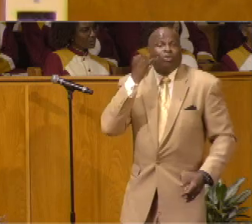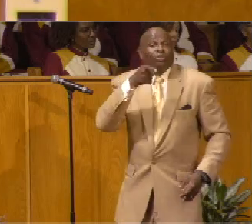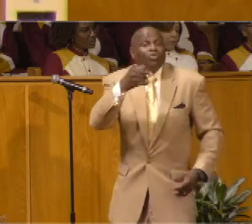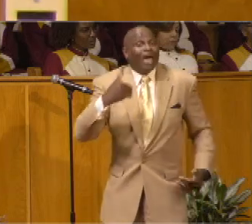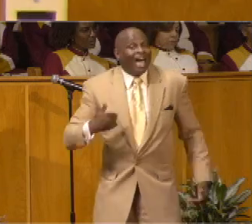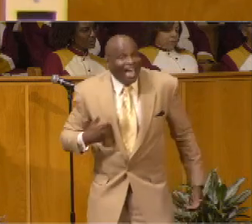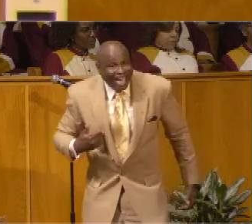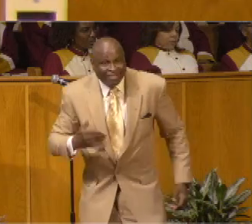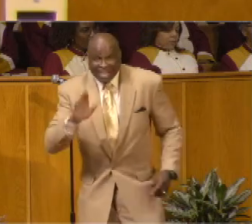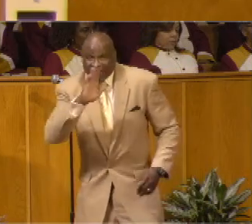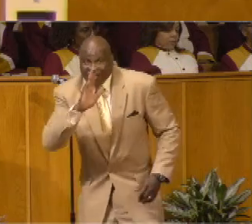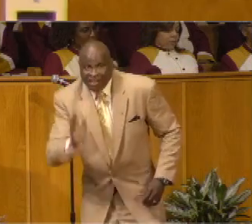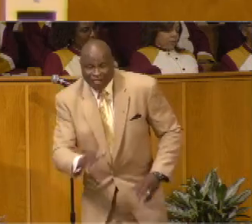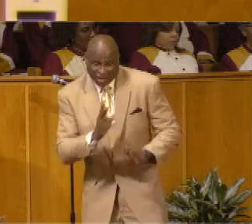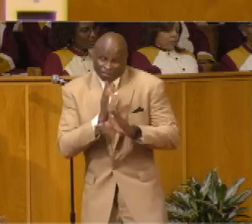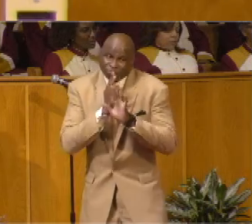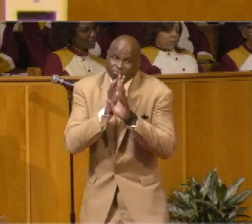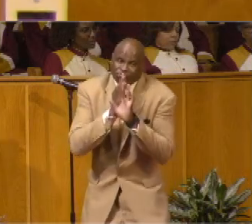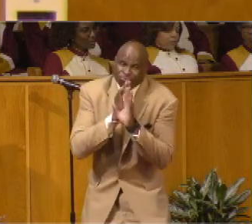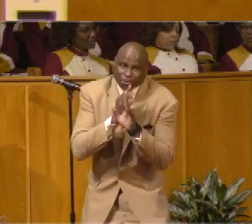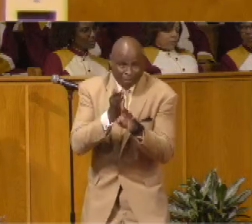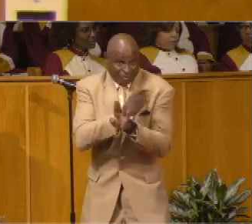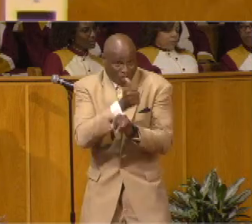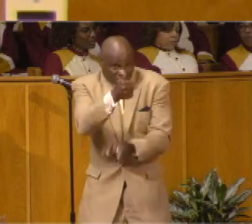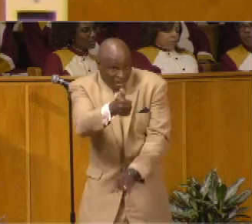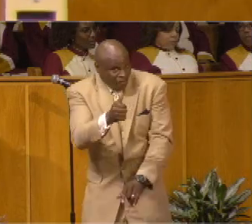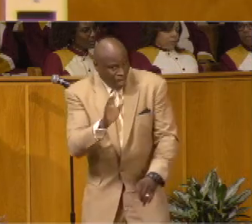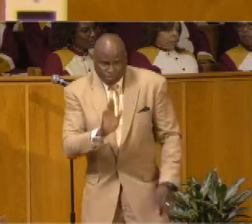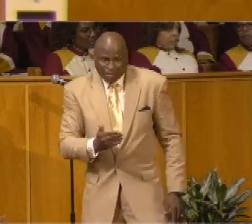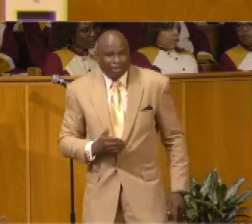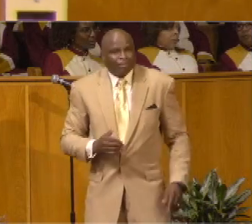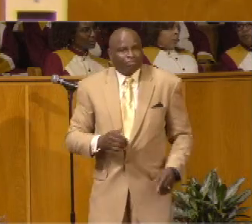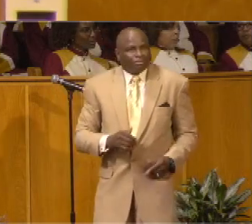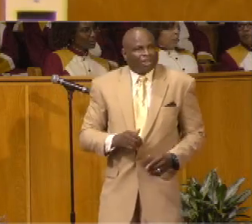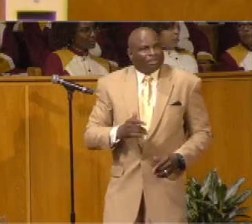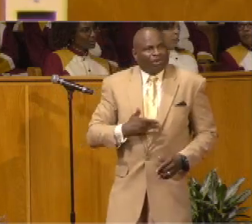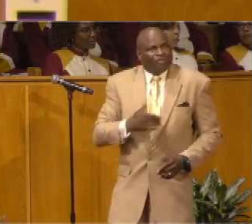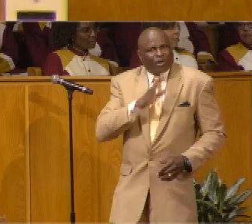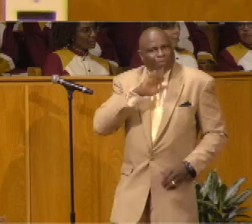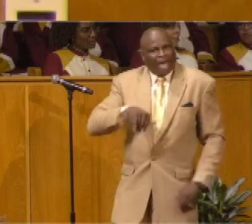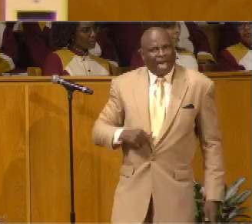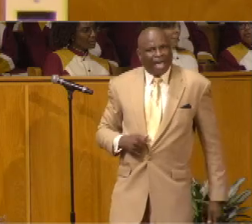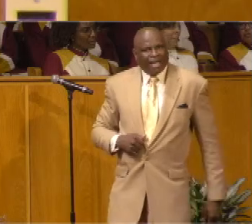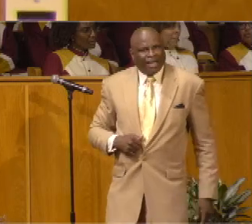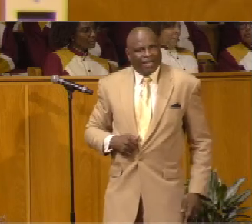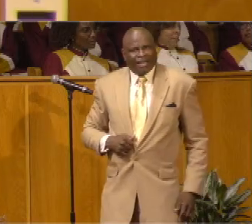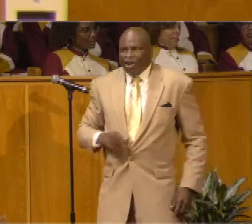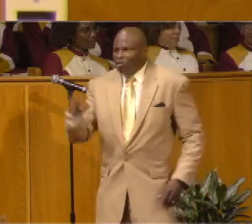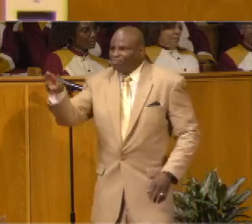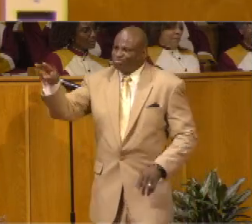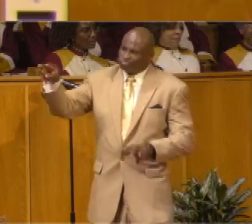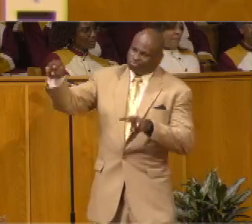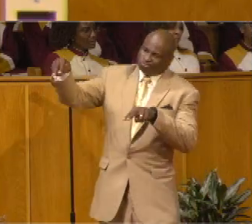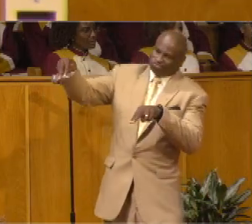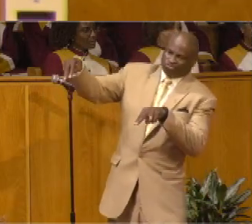have never spoken in a tongue, you should not belittle tongue talking.